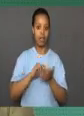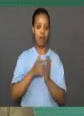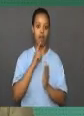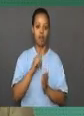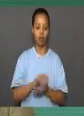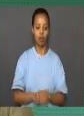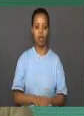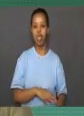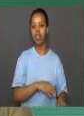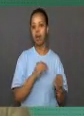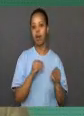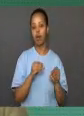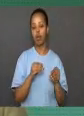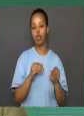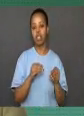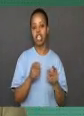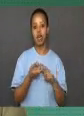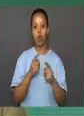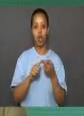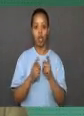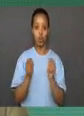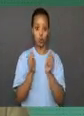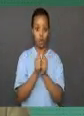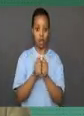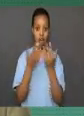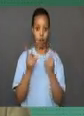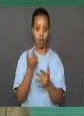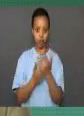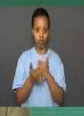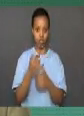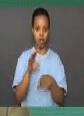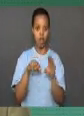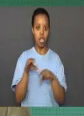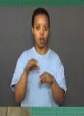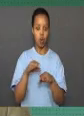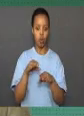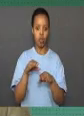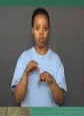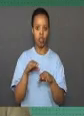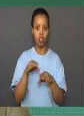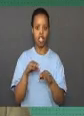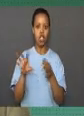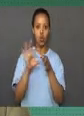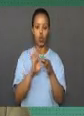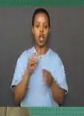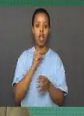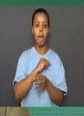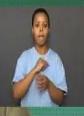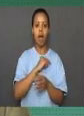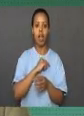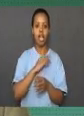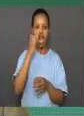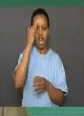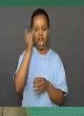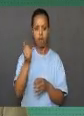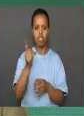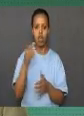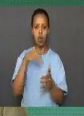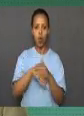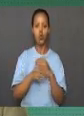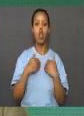Students, with a partner, discuss why you think that social behavior is beneficial